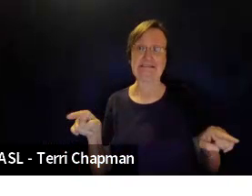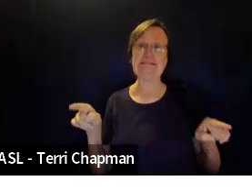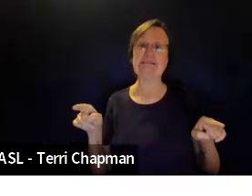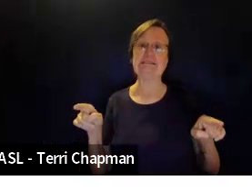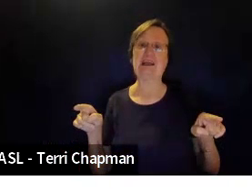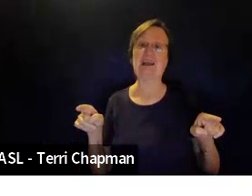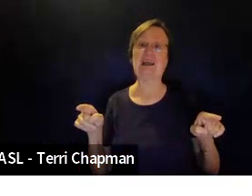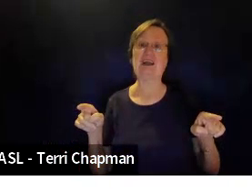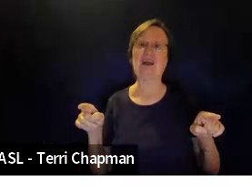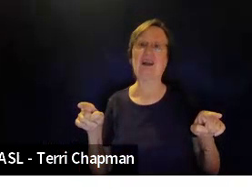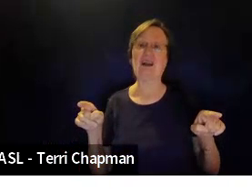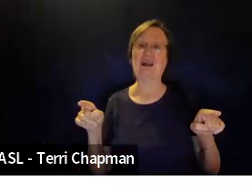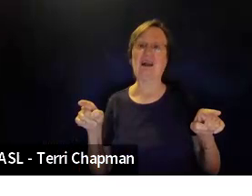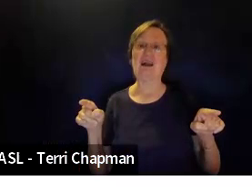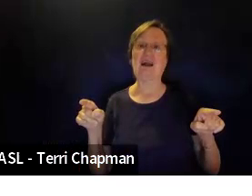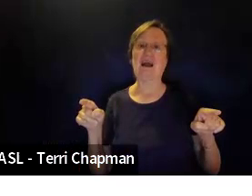have